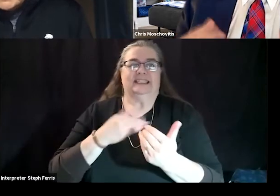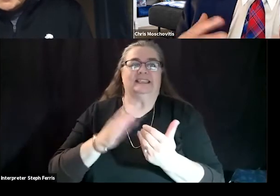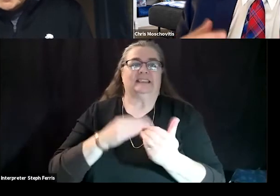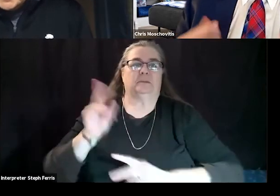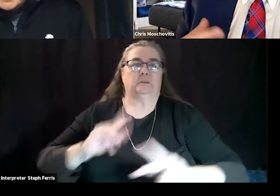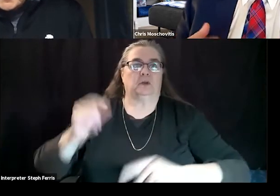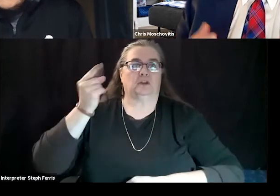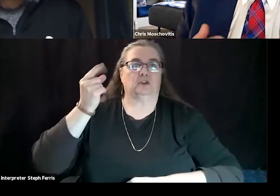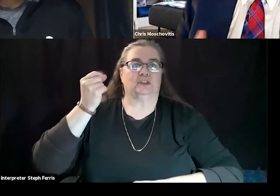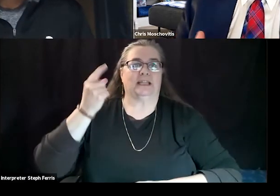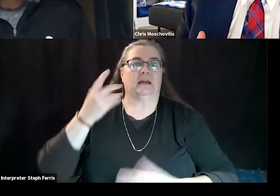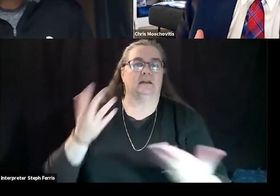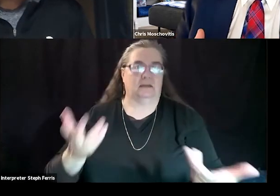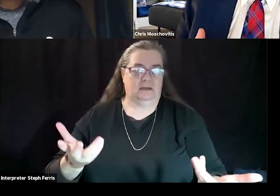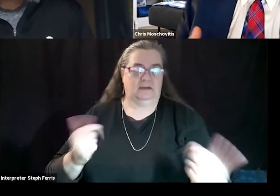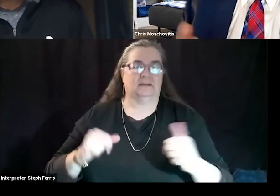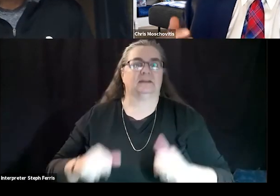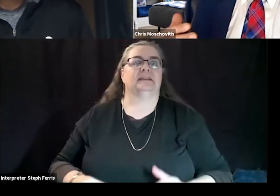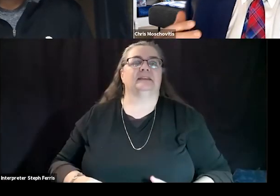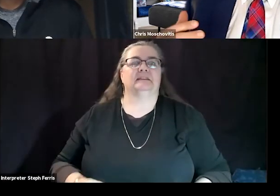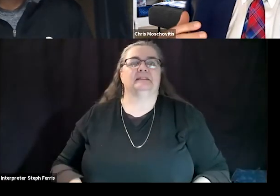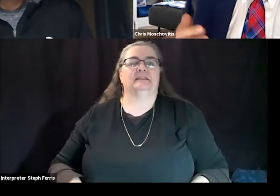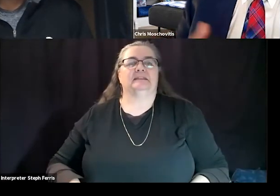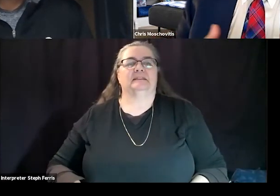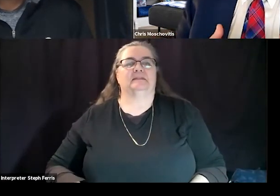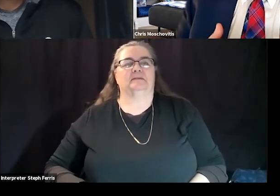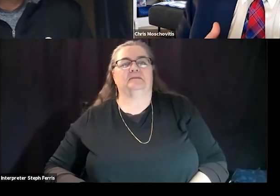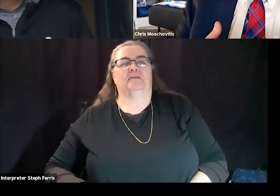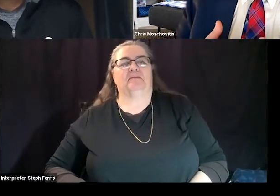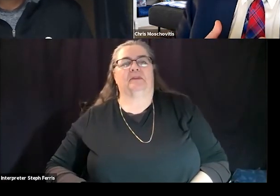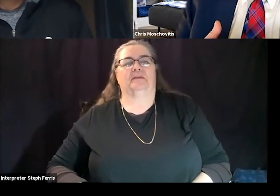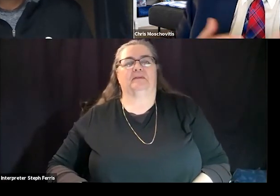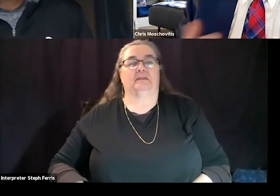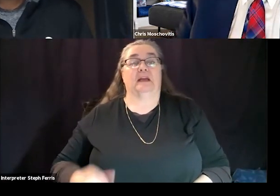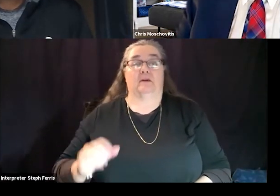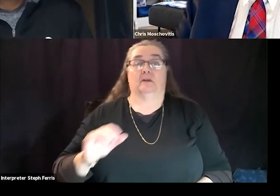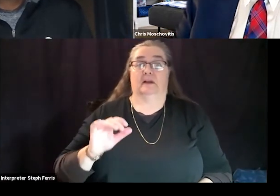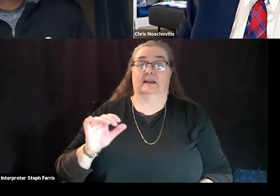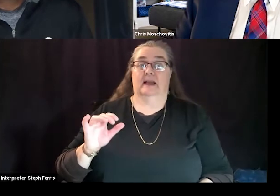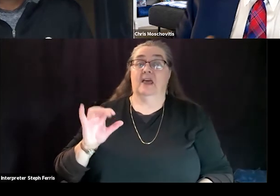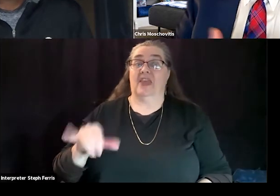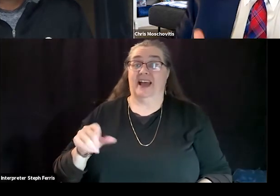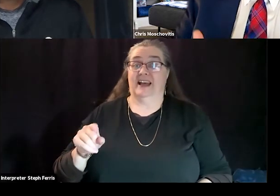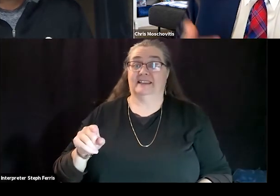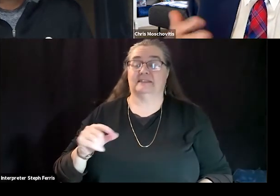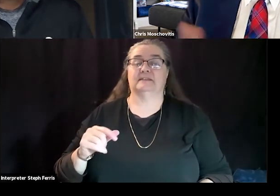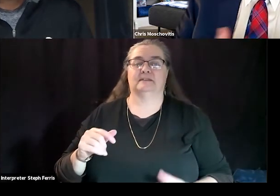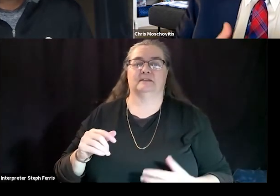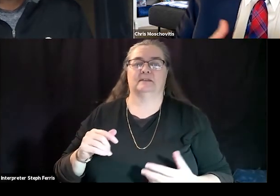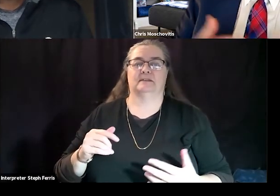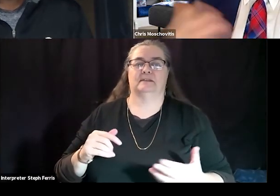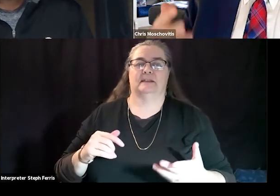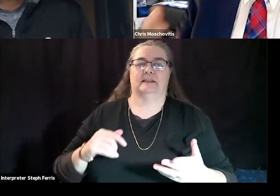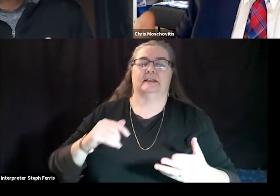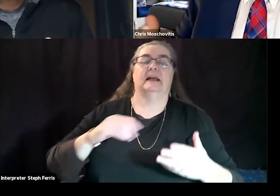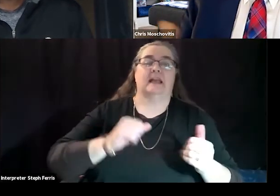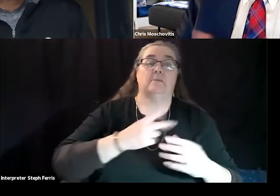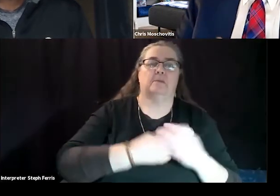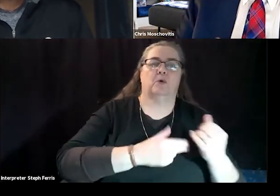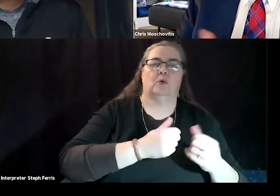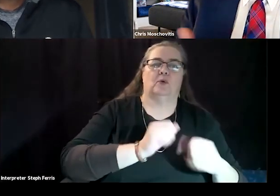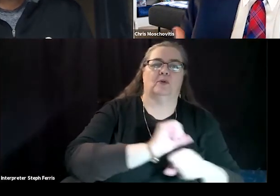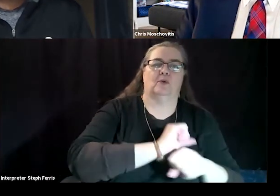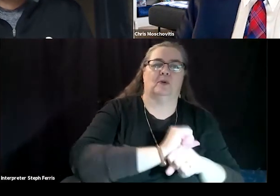and easy to understand and integrate in your life is an organization, is an effort, A, and an organization, B,